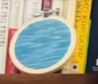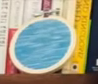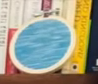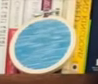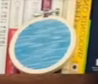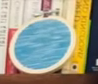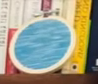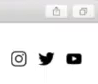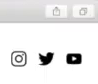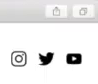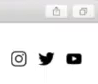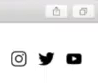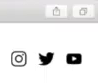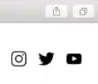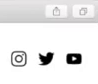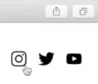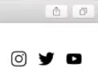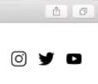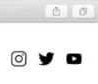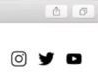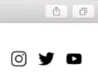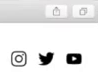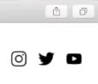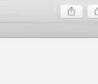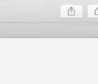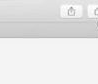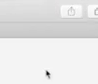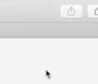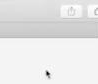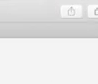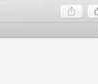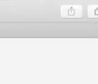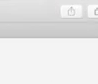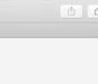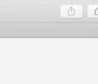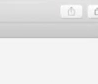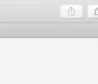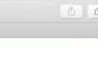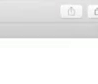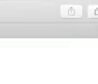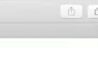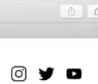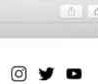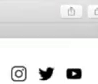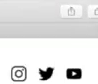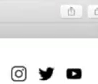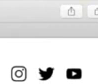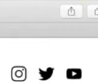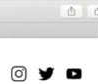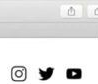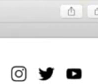and enter a raffle to win books and find out about questions and readings and all the cool stuff. So go to our website,